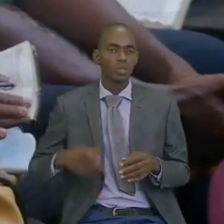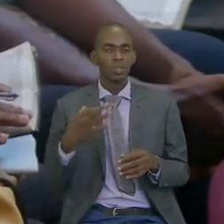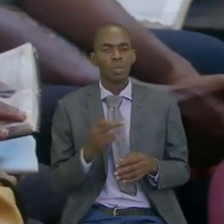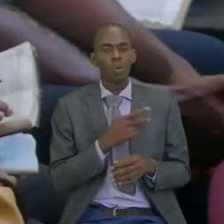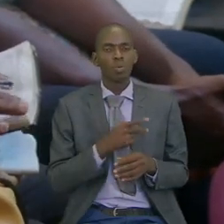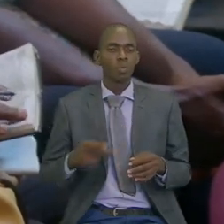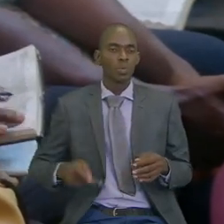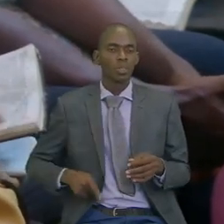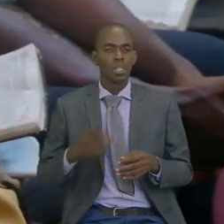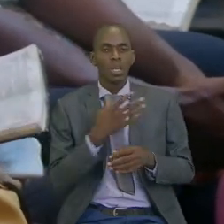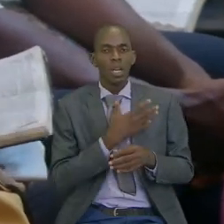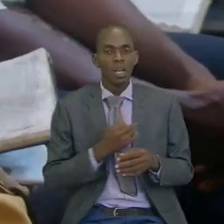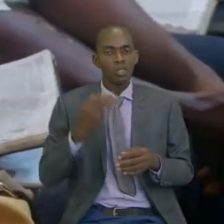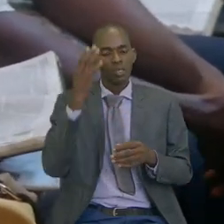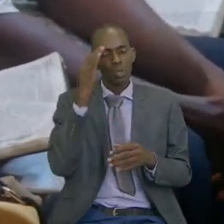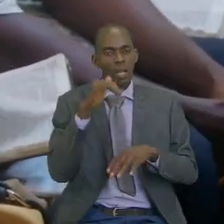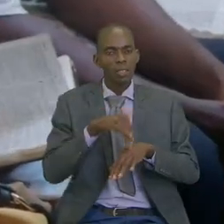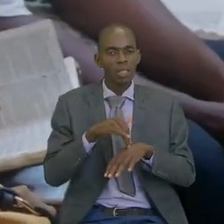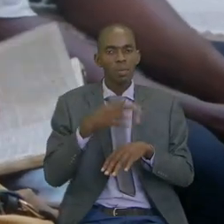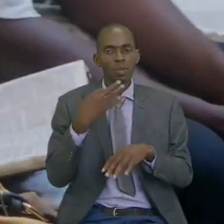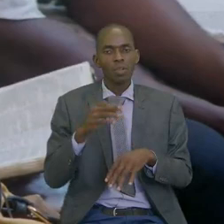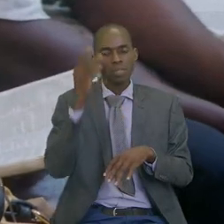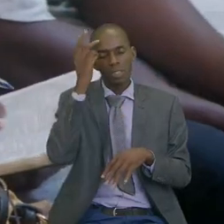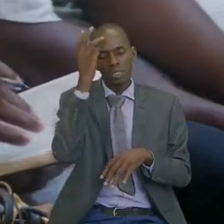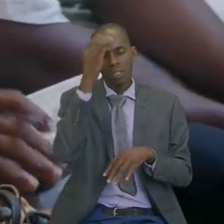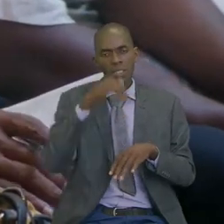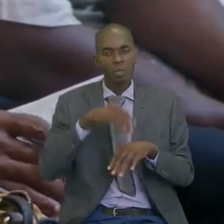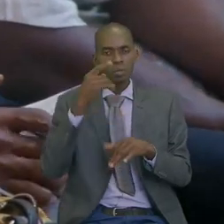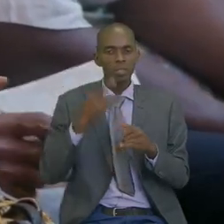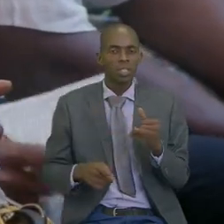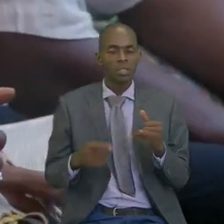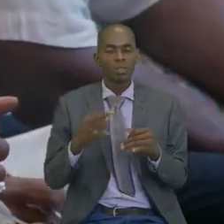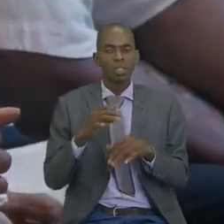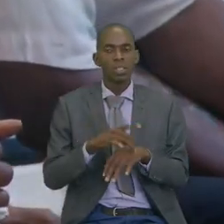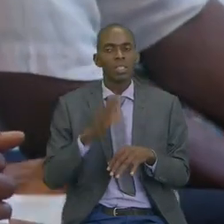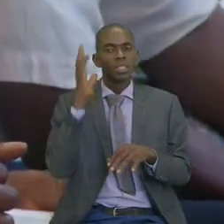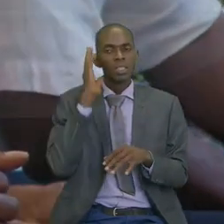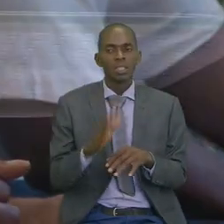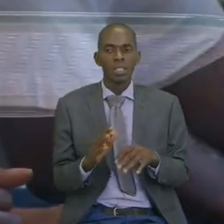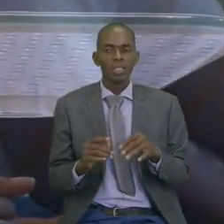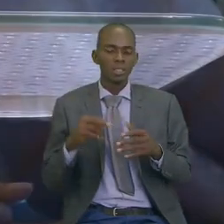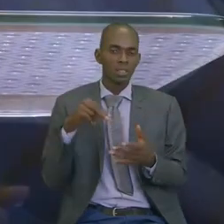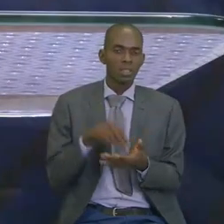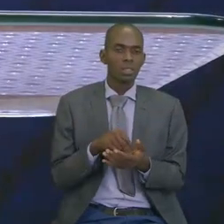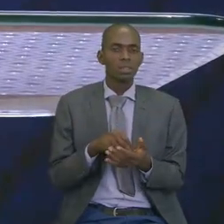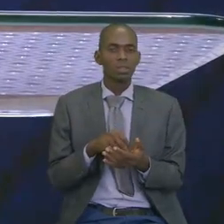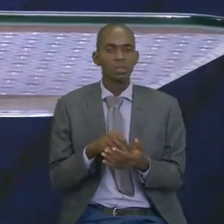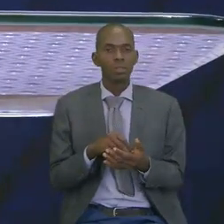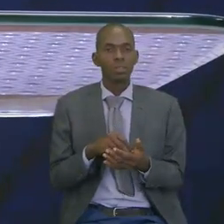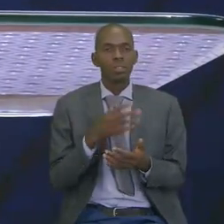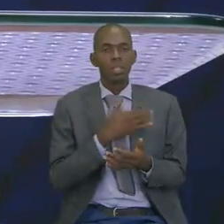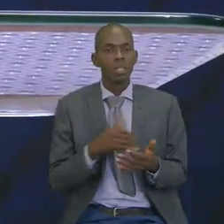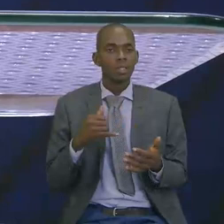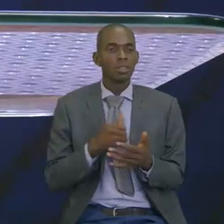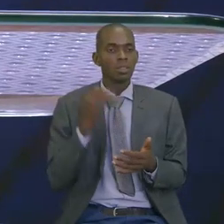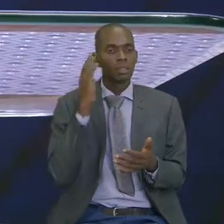the Antichrist at the time of the end, shall stand against the prince of princes, and he shall be